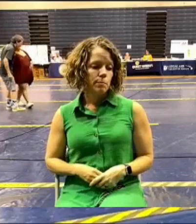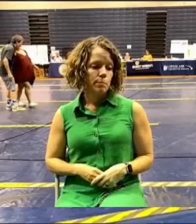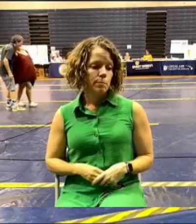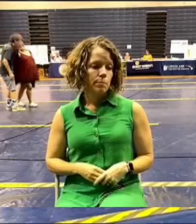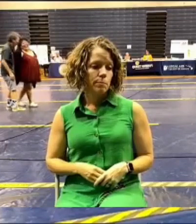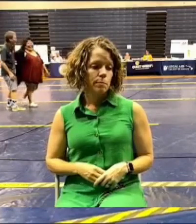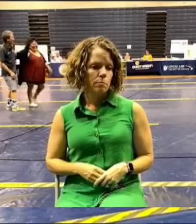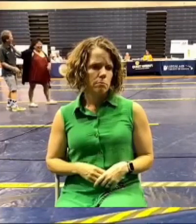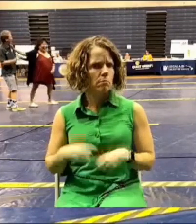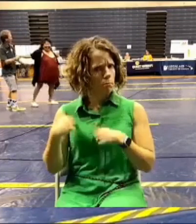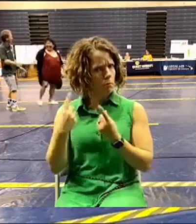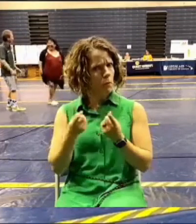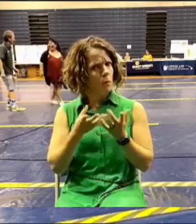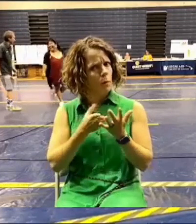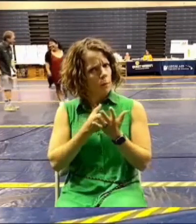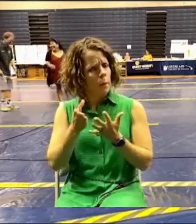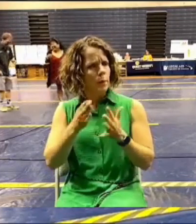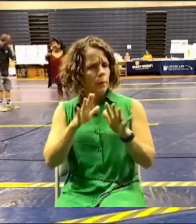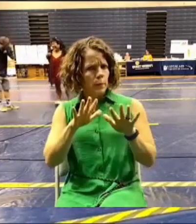we've had our challenges.